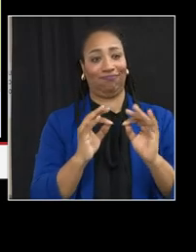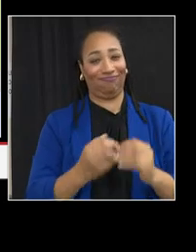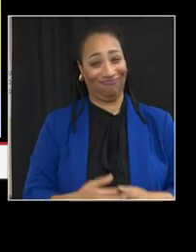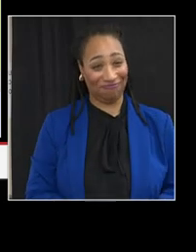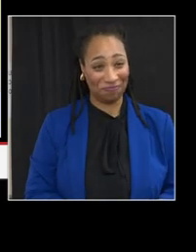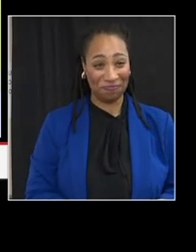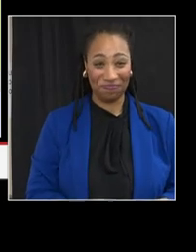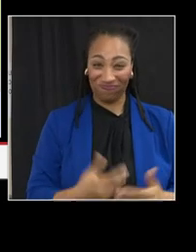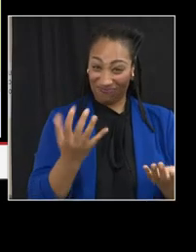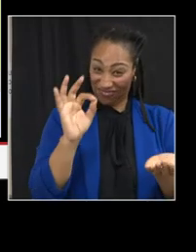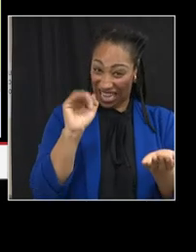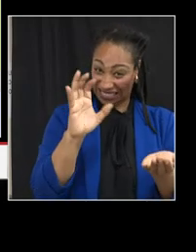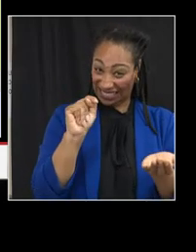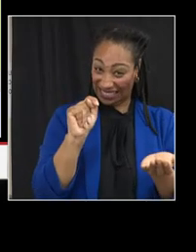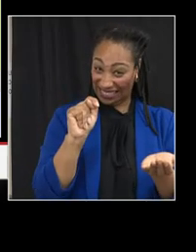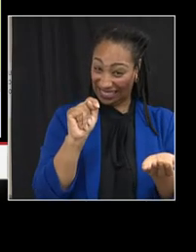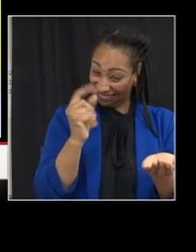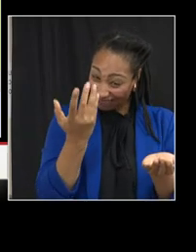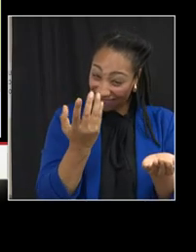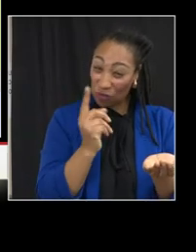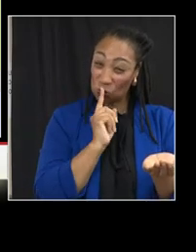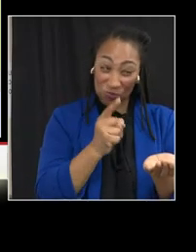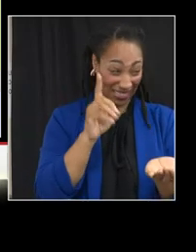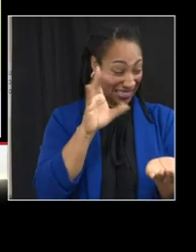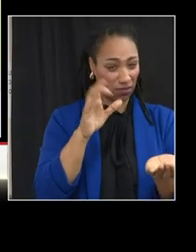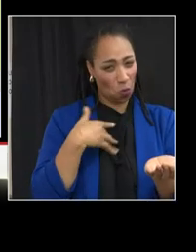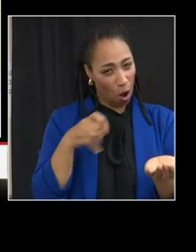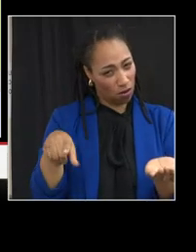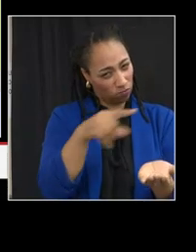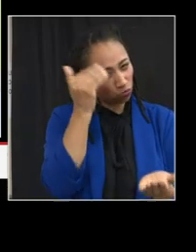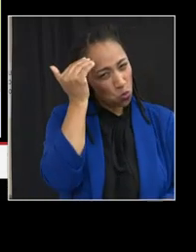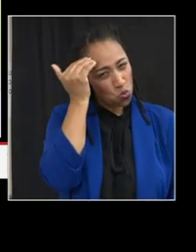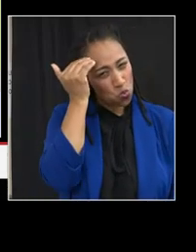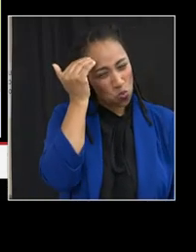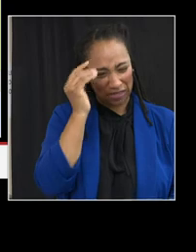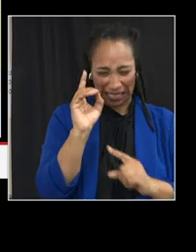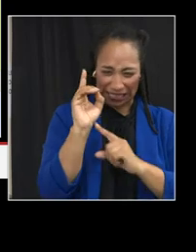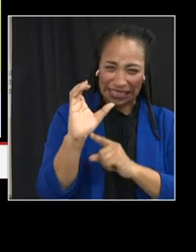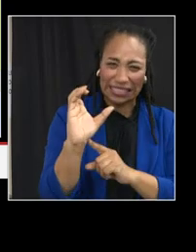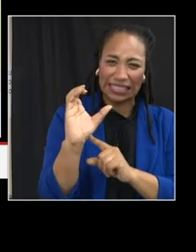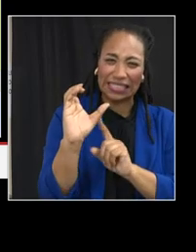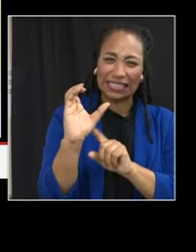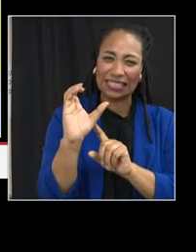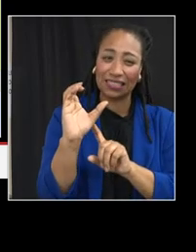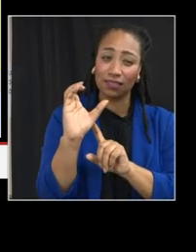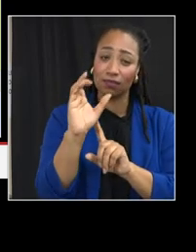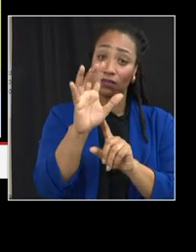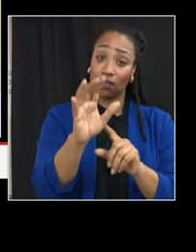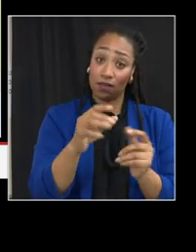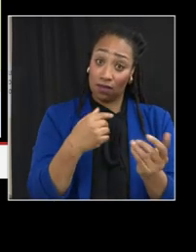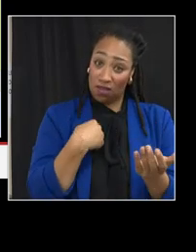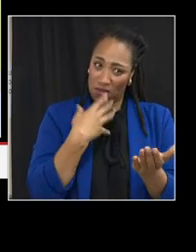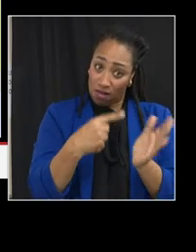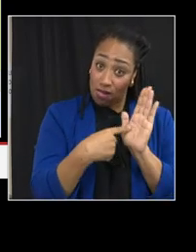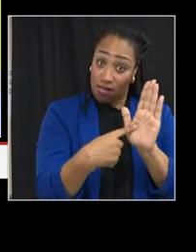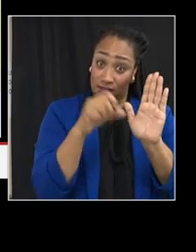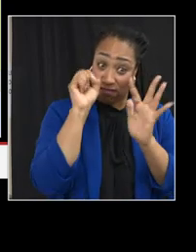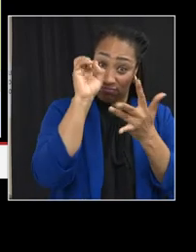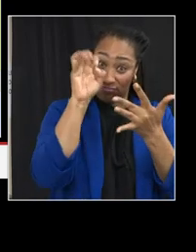make sure you have at the ready. Here's another one that we're very proud of. We have a AAA bond